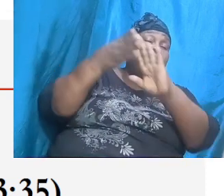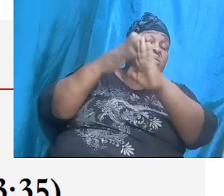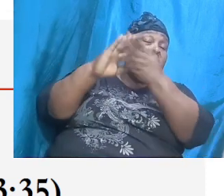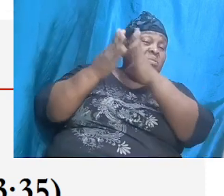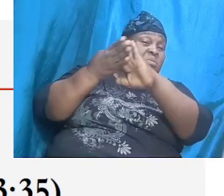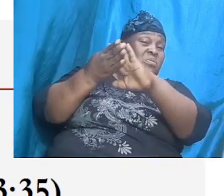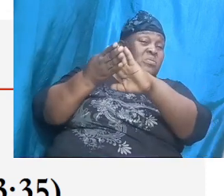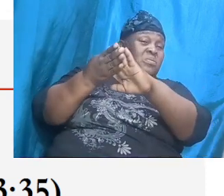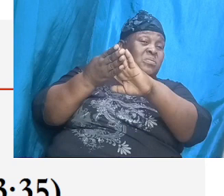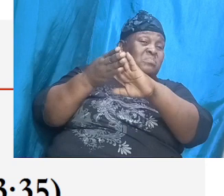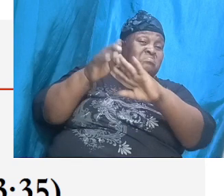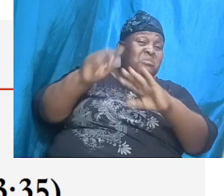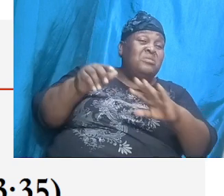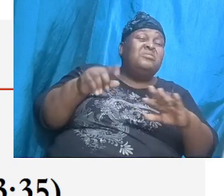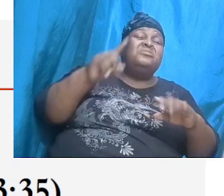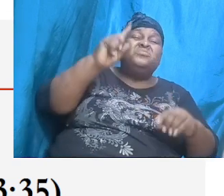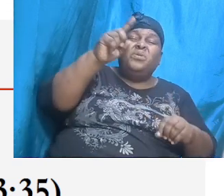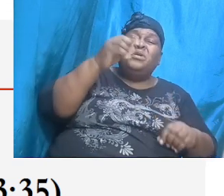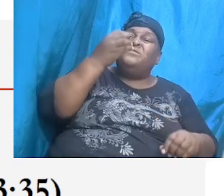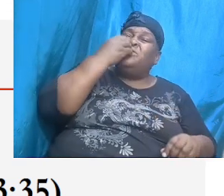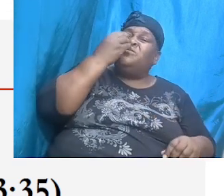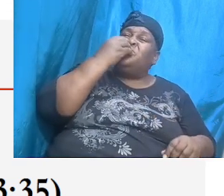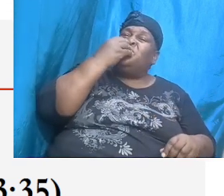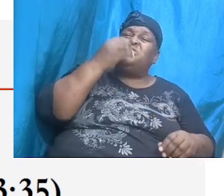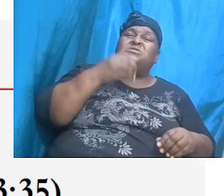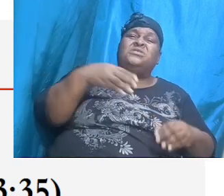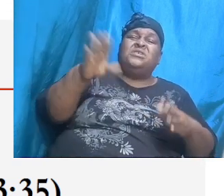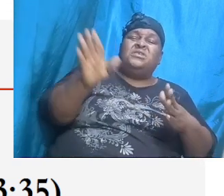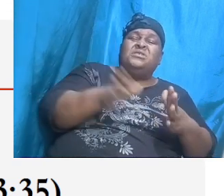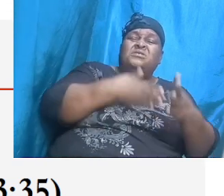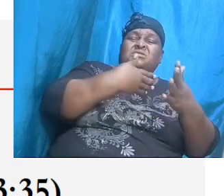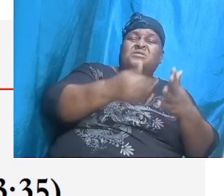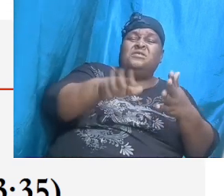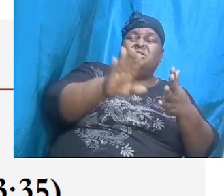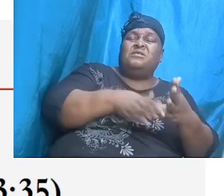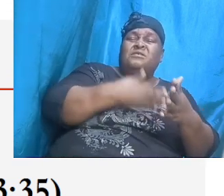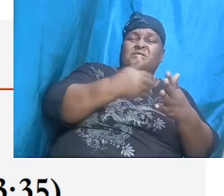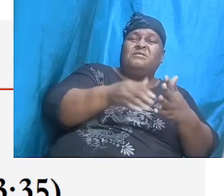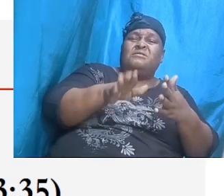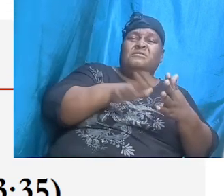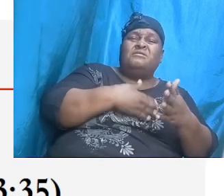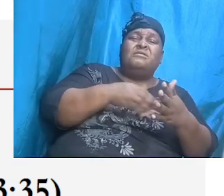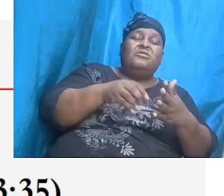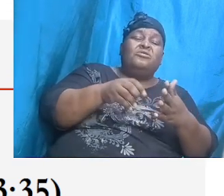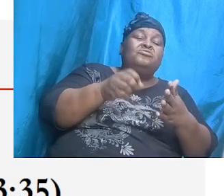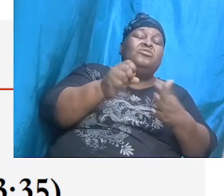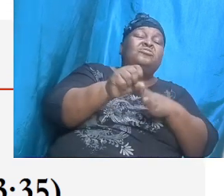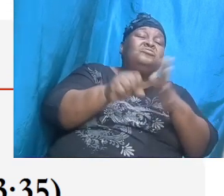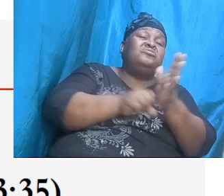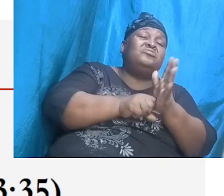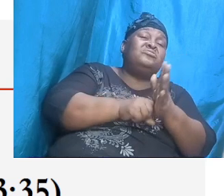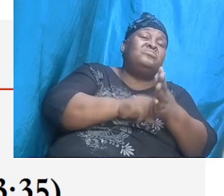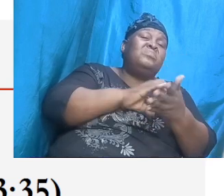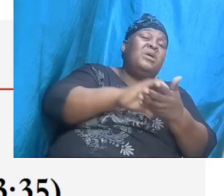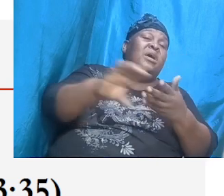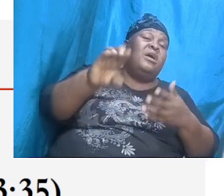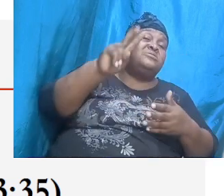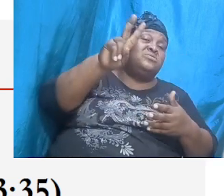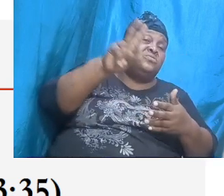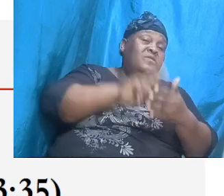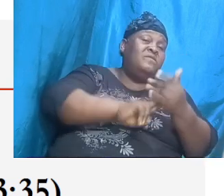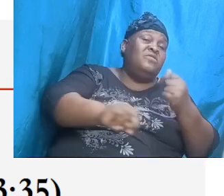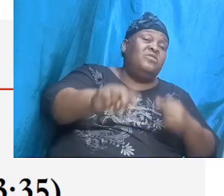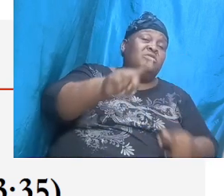Amen. And this is one of the feasts that they would have sung as they went up to Jerusalem. So the scripture says in Acts chapter 2 and